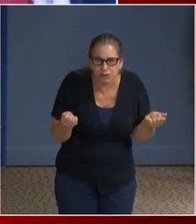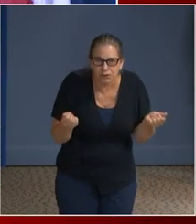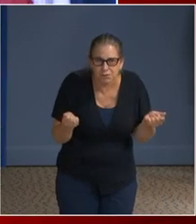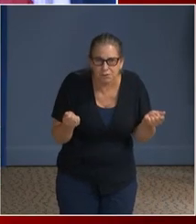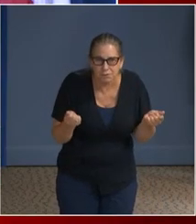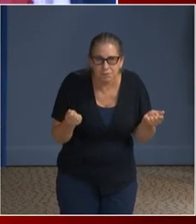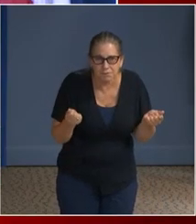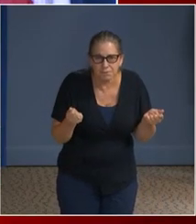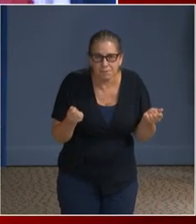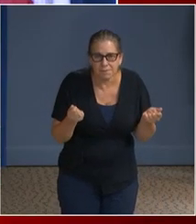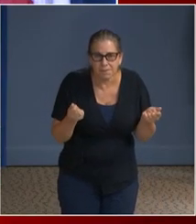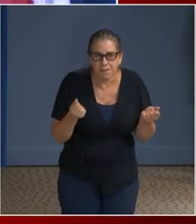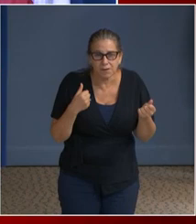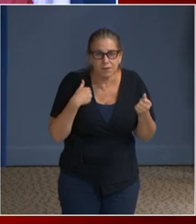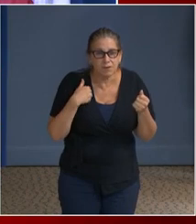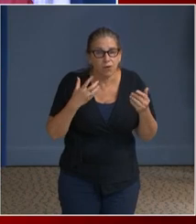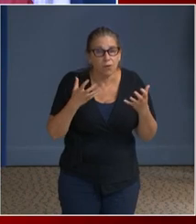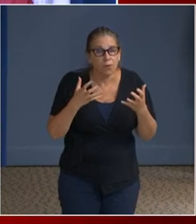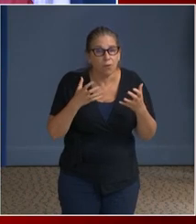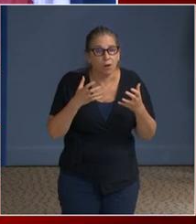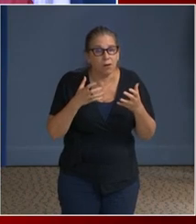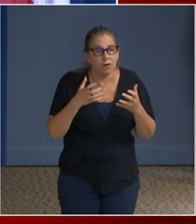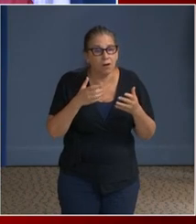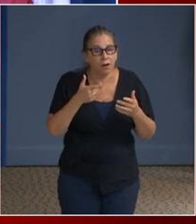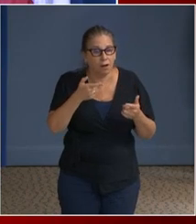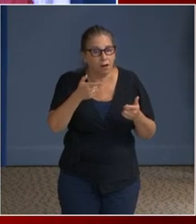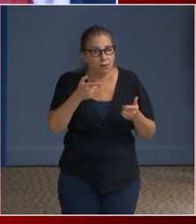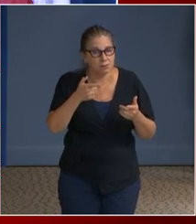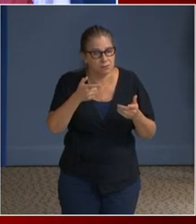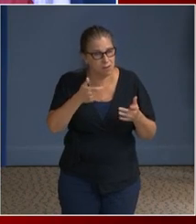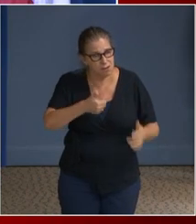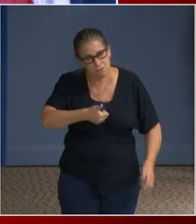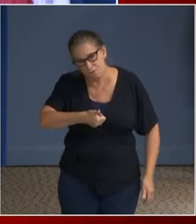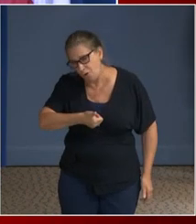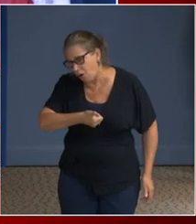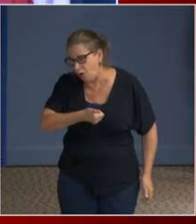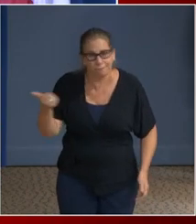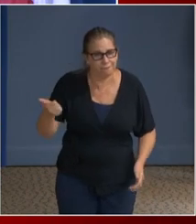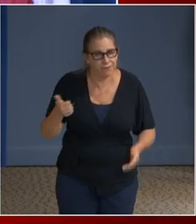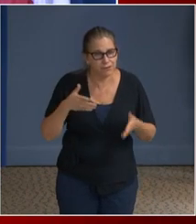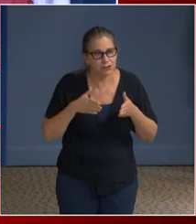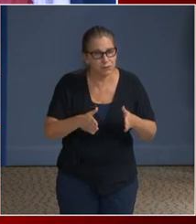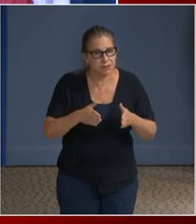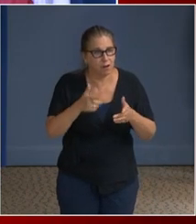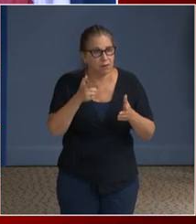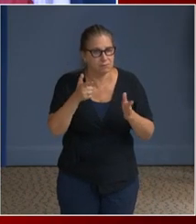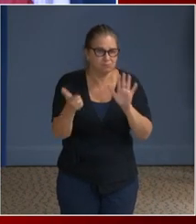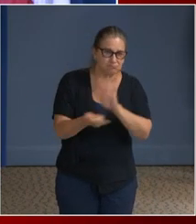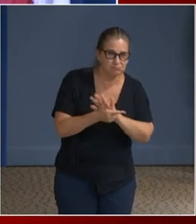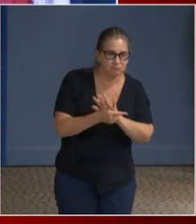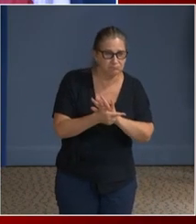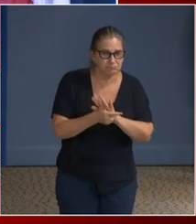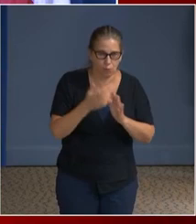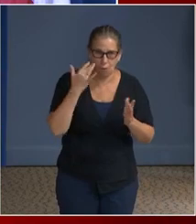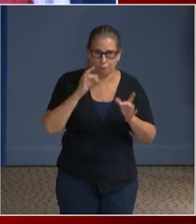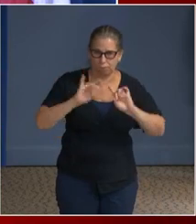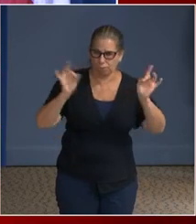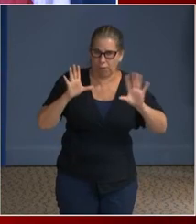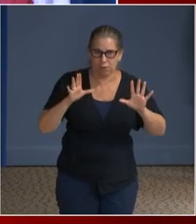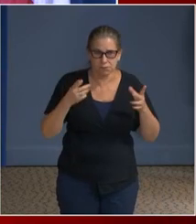these guns off the streets and the people responsible for senseless gun violence brought to